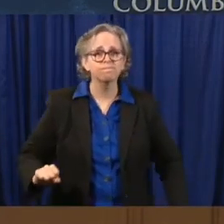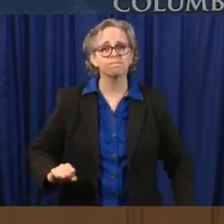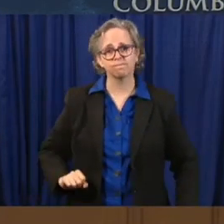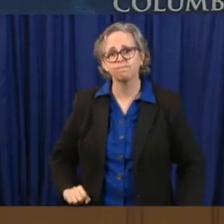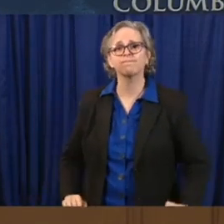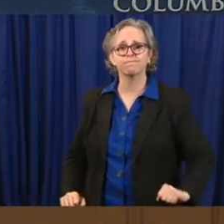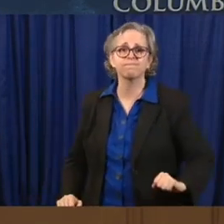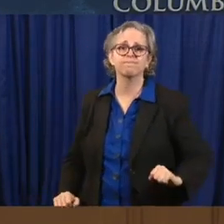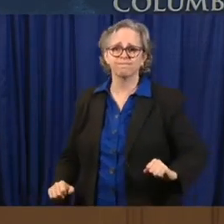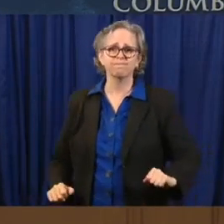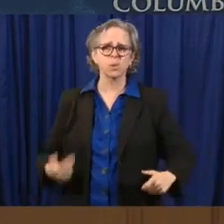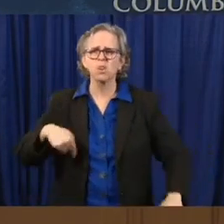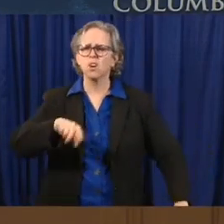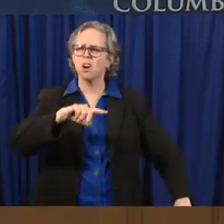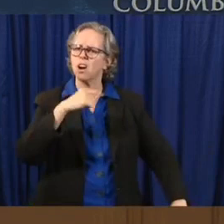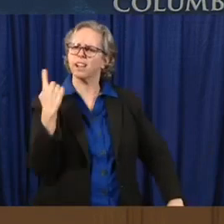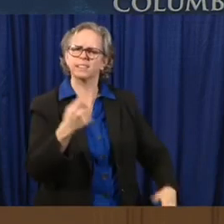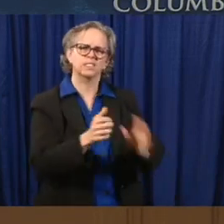Rise,